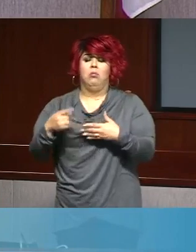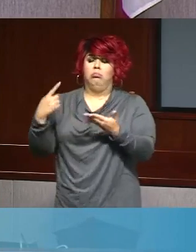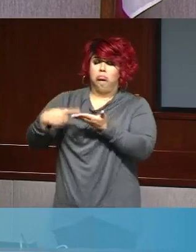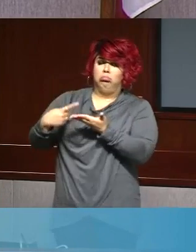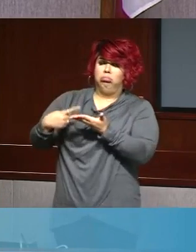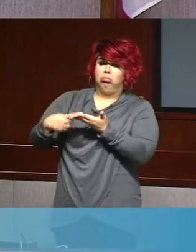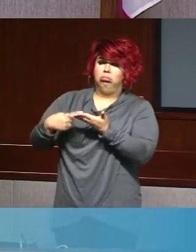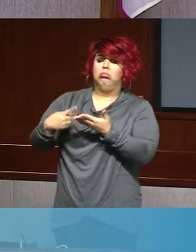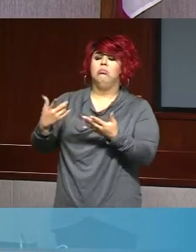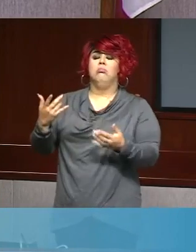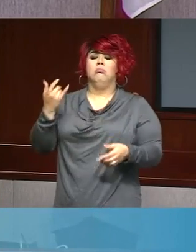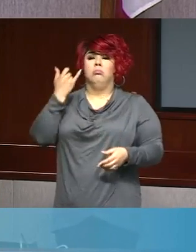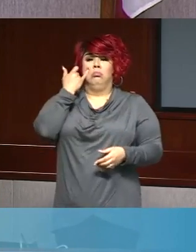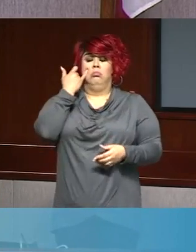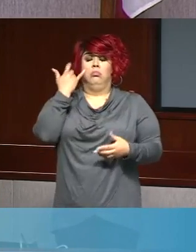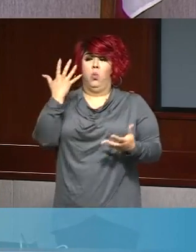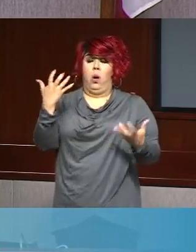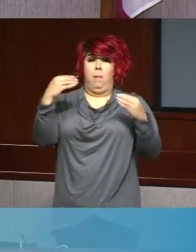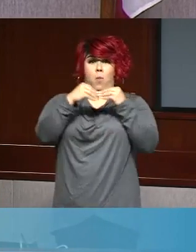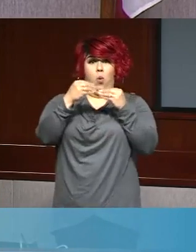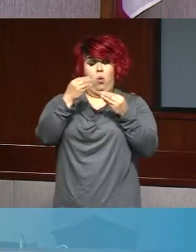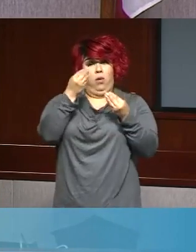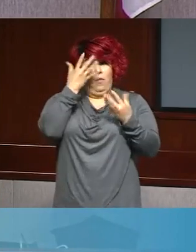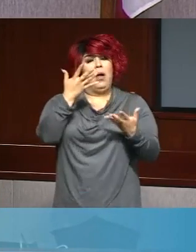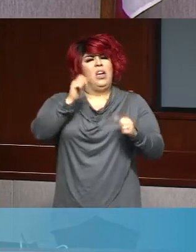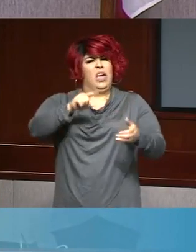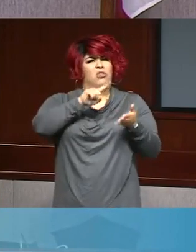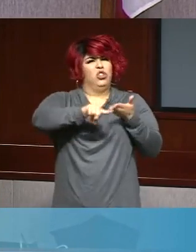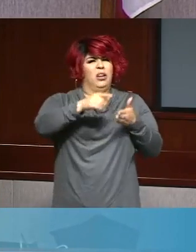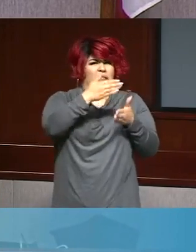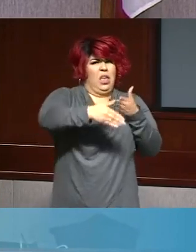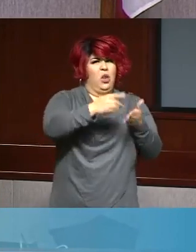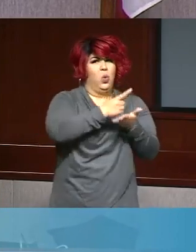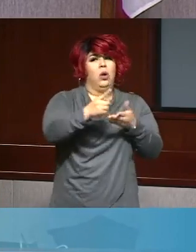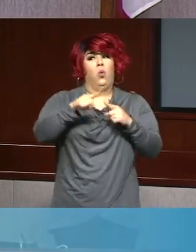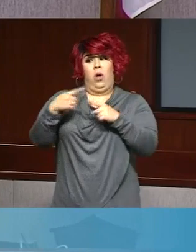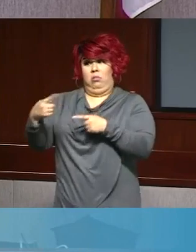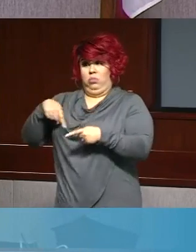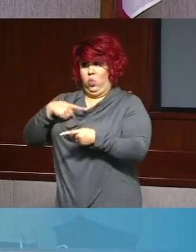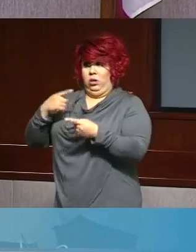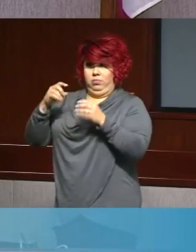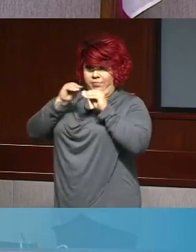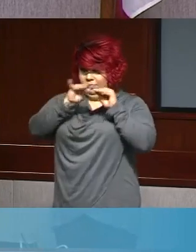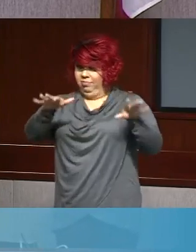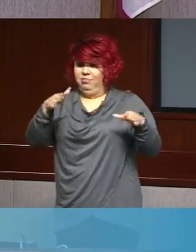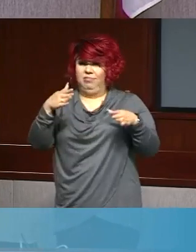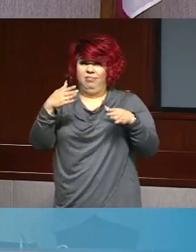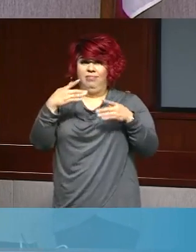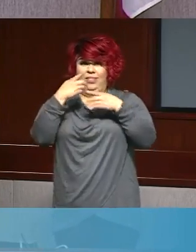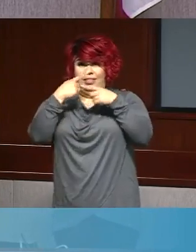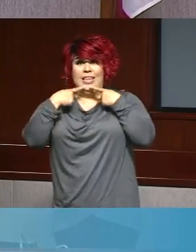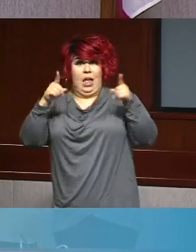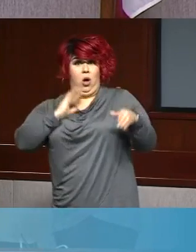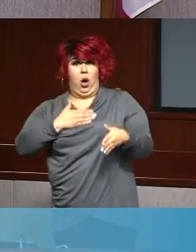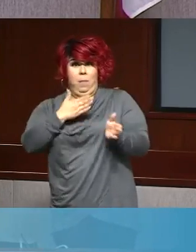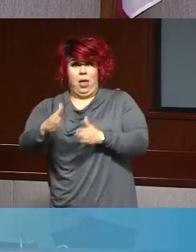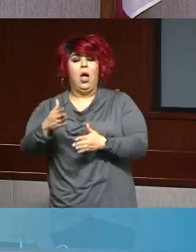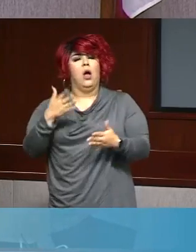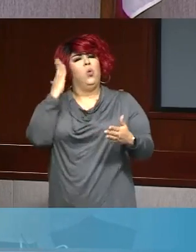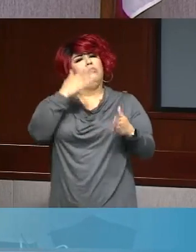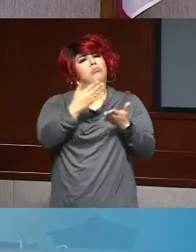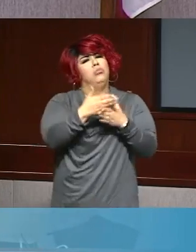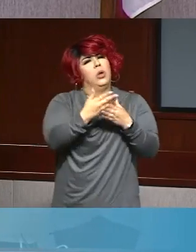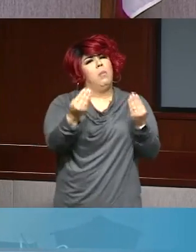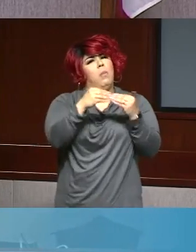program here toward the end of the week once the county's agenda is put out, and I will be talking more about this as we go